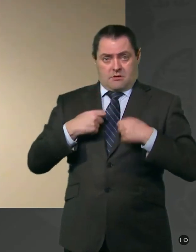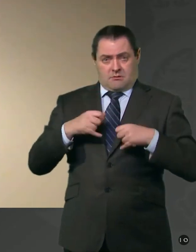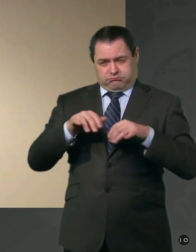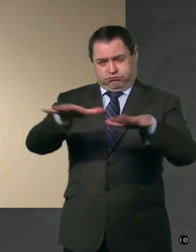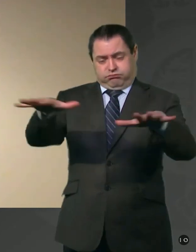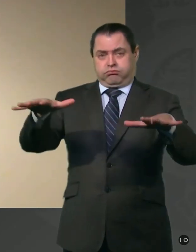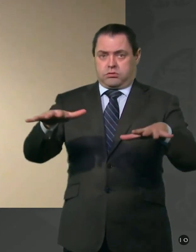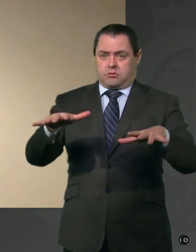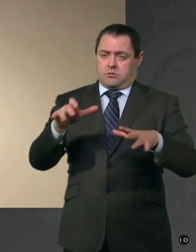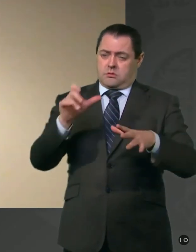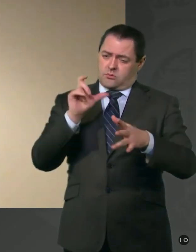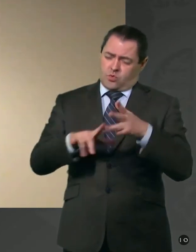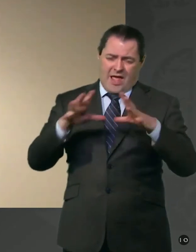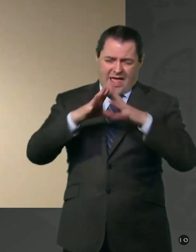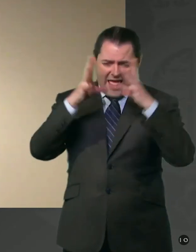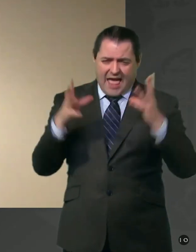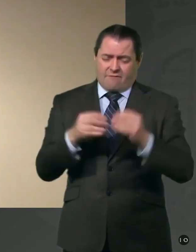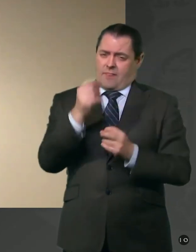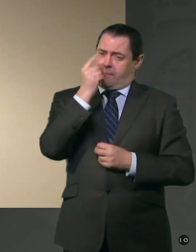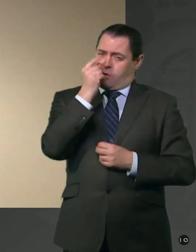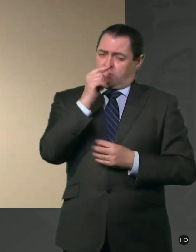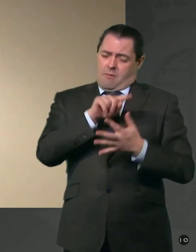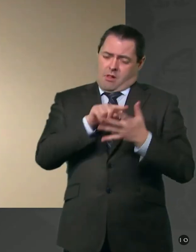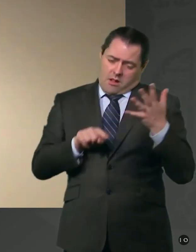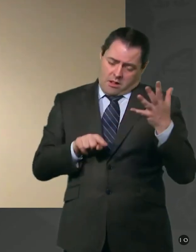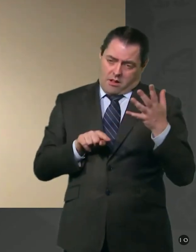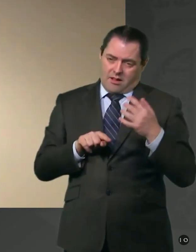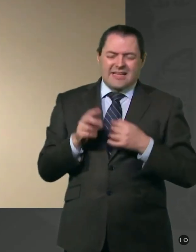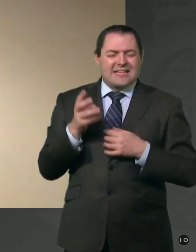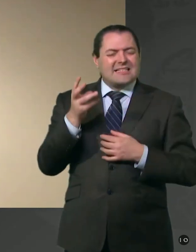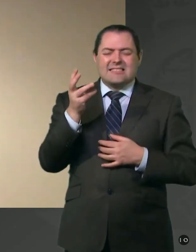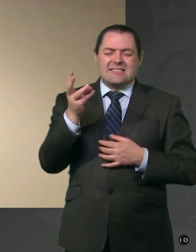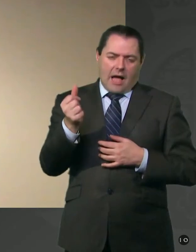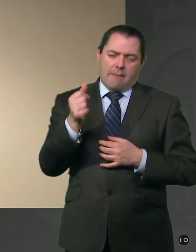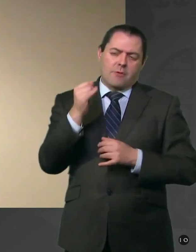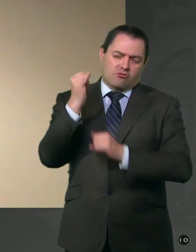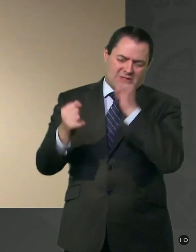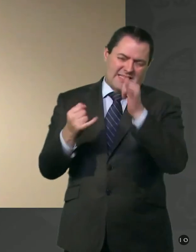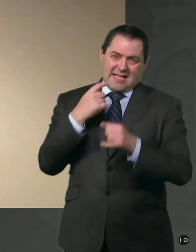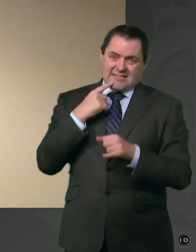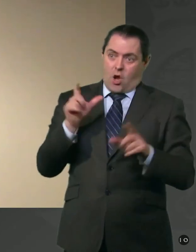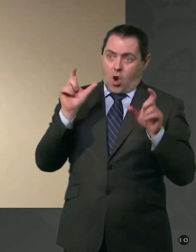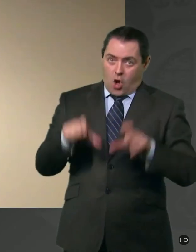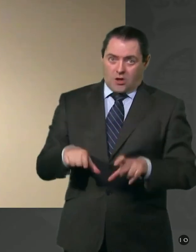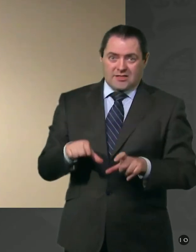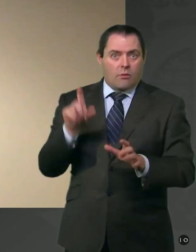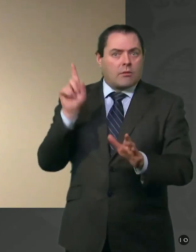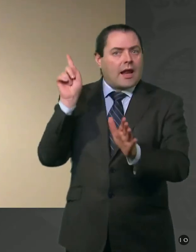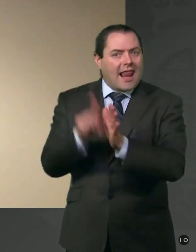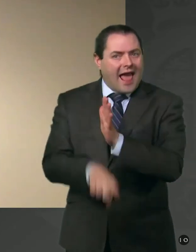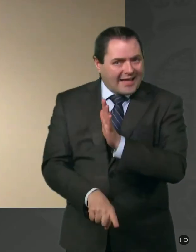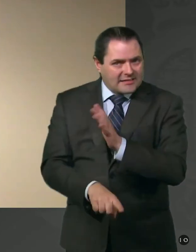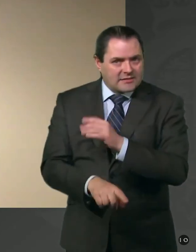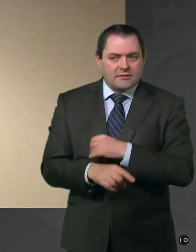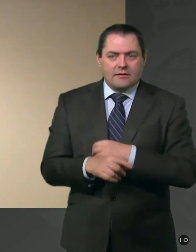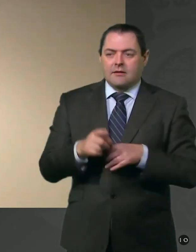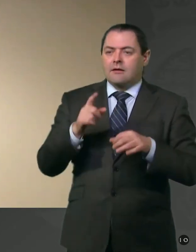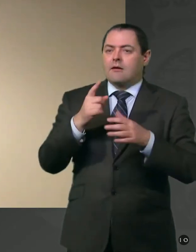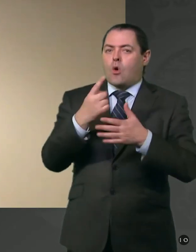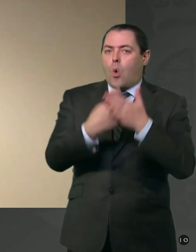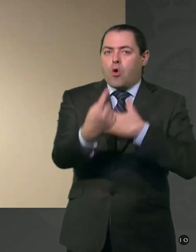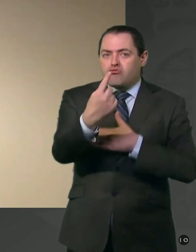including introducing the lockdown quite late, taking 3 months to introduce the quarantine, not sacking Dominic